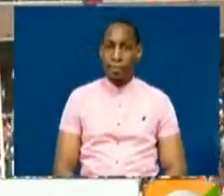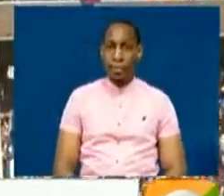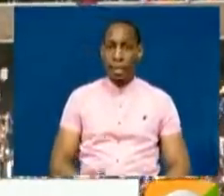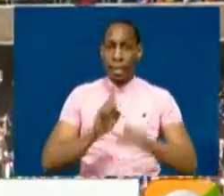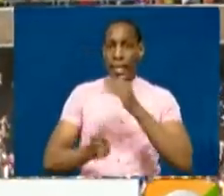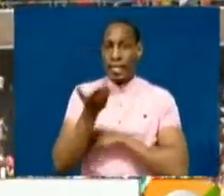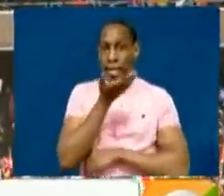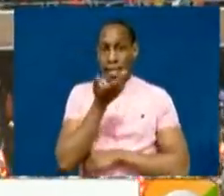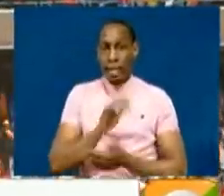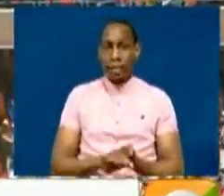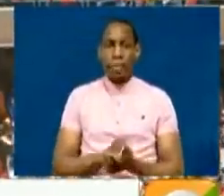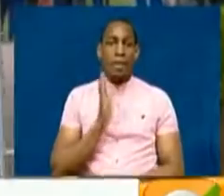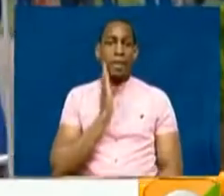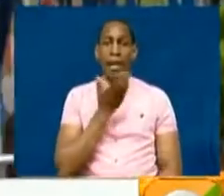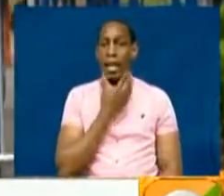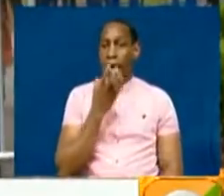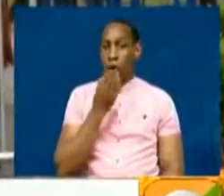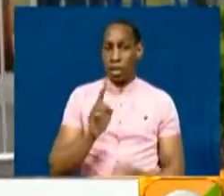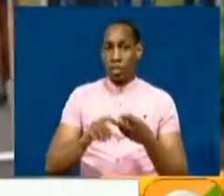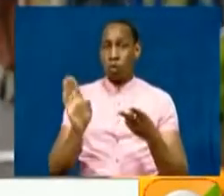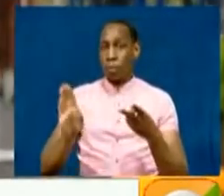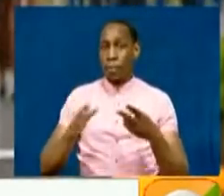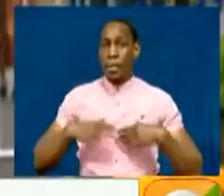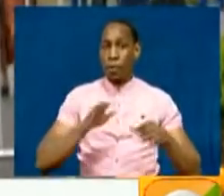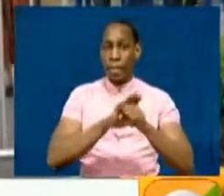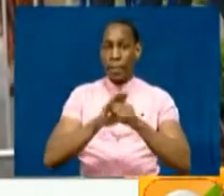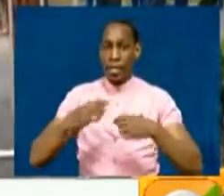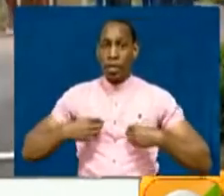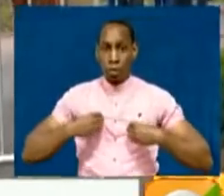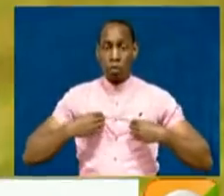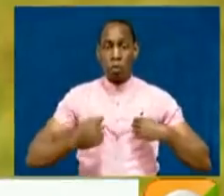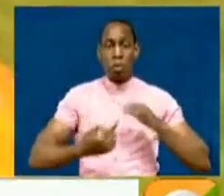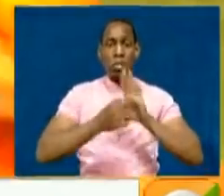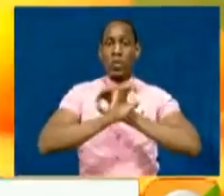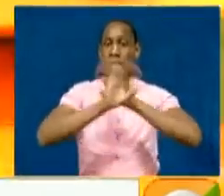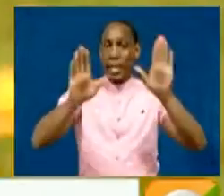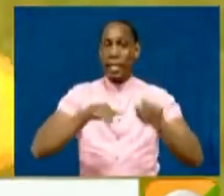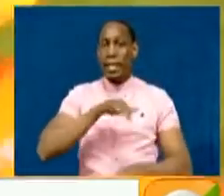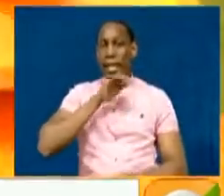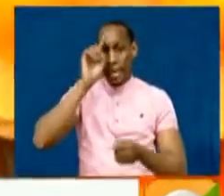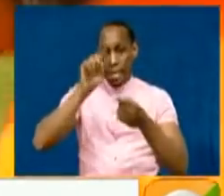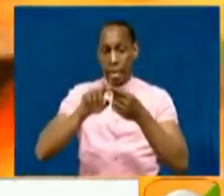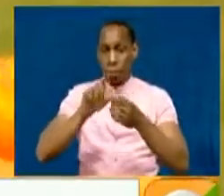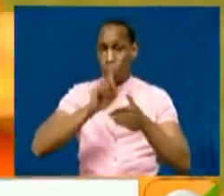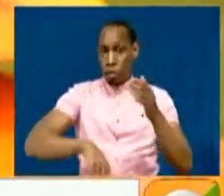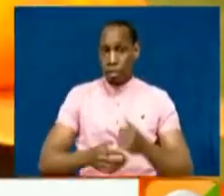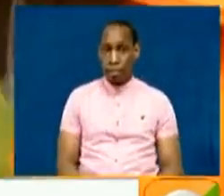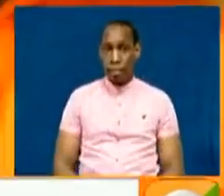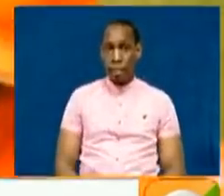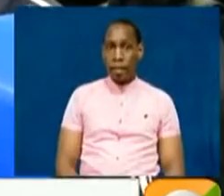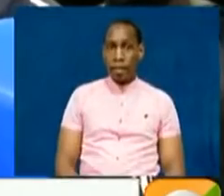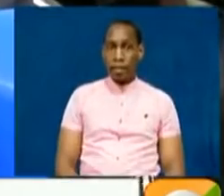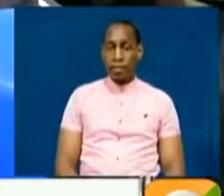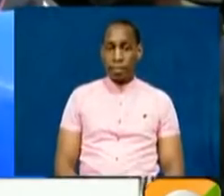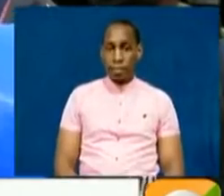Within the stadium, it was an orange and blue affair. For many, their garments spoke loudly of what Raila Odinga meant for them.